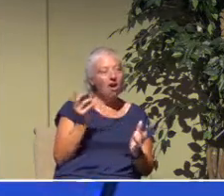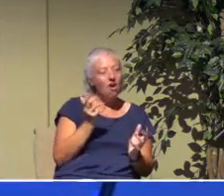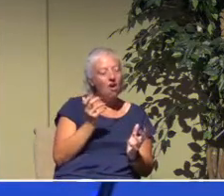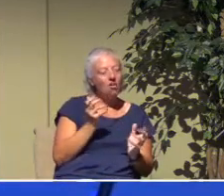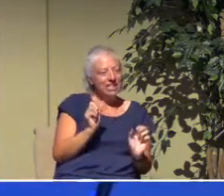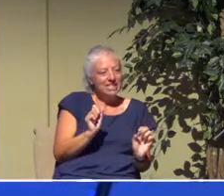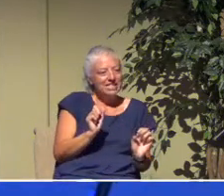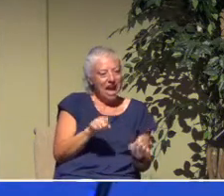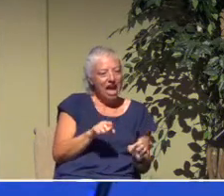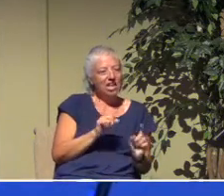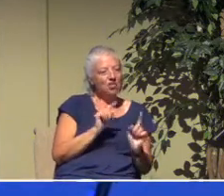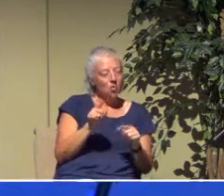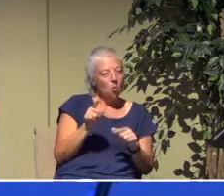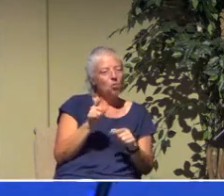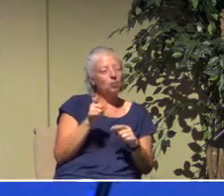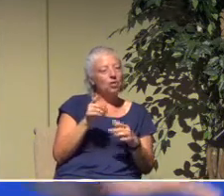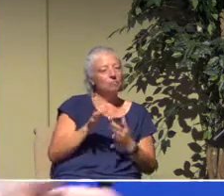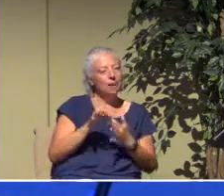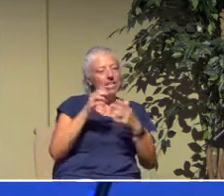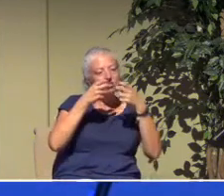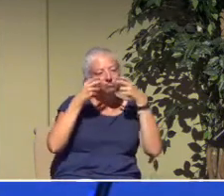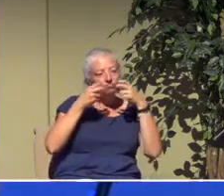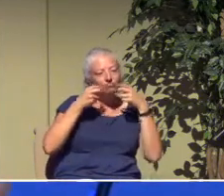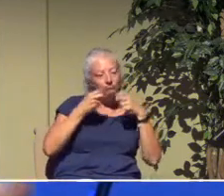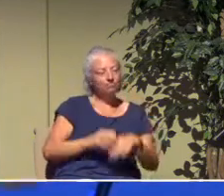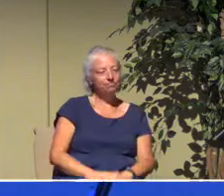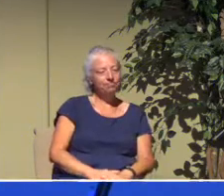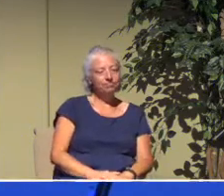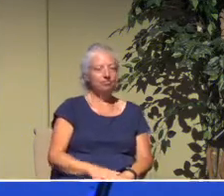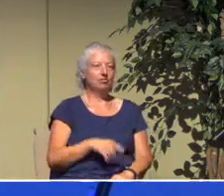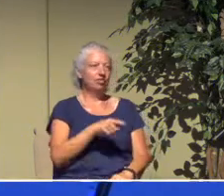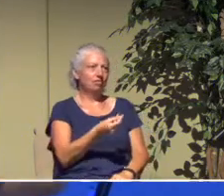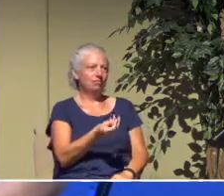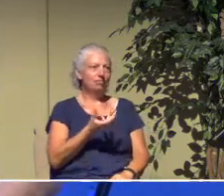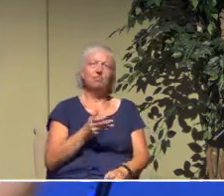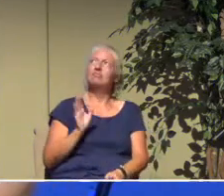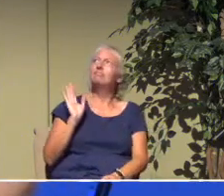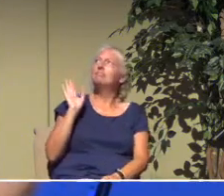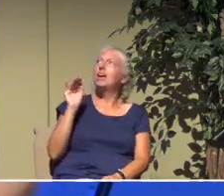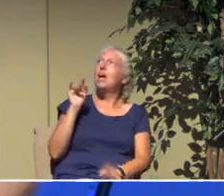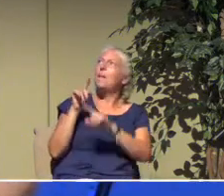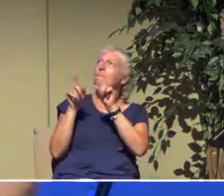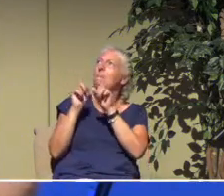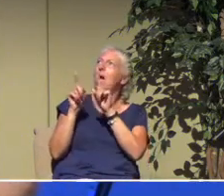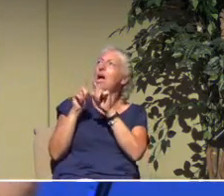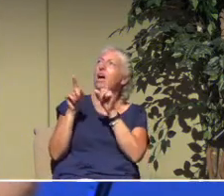then she said something, it was amazing. She said, but you're God's little baby.